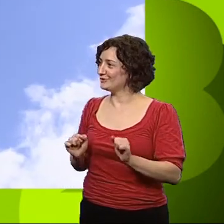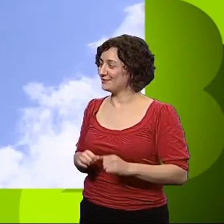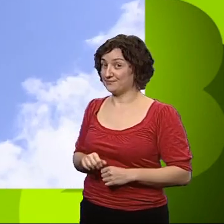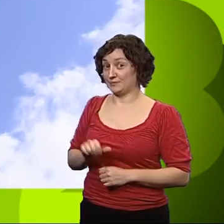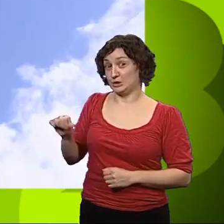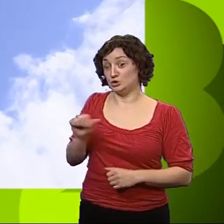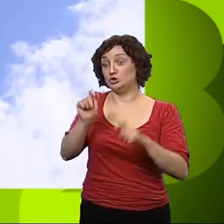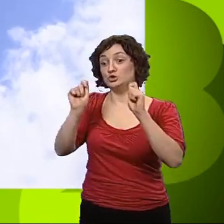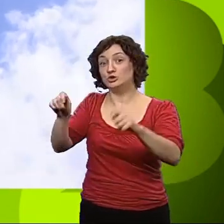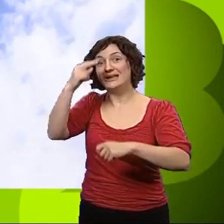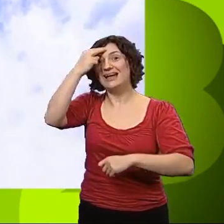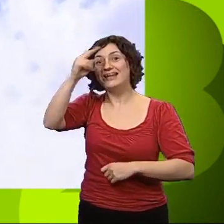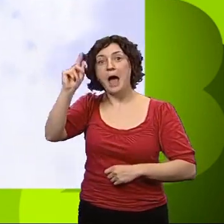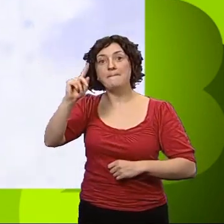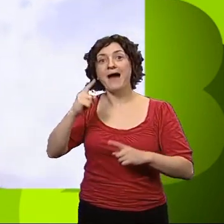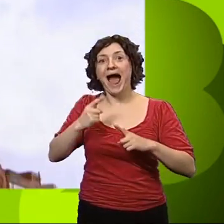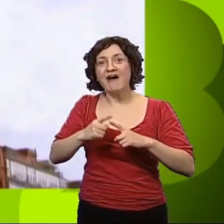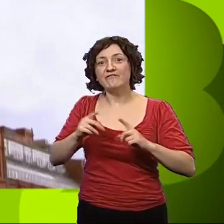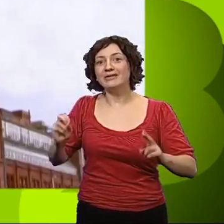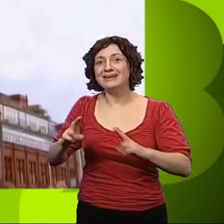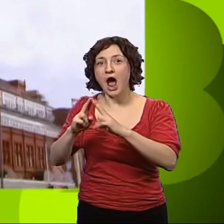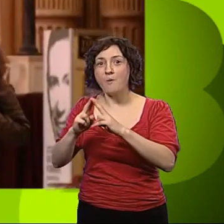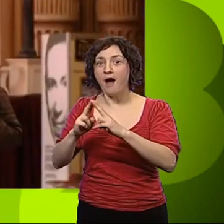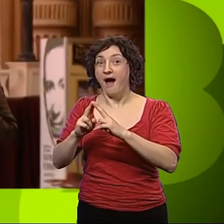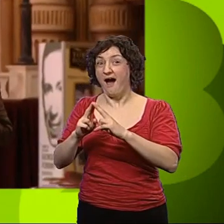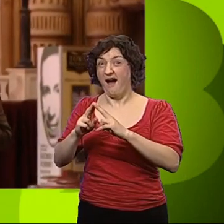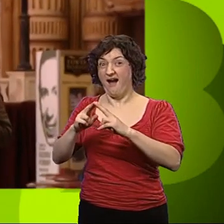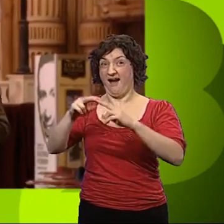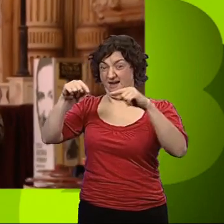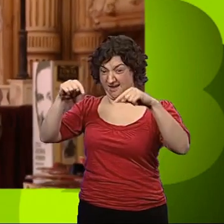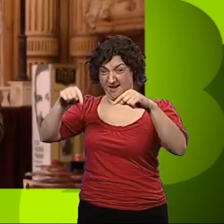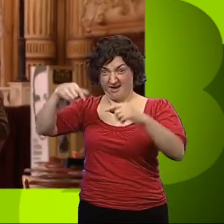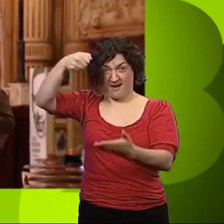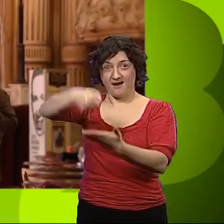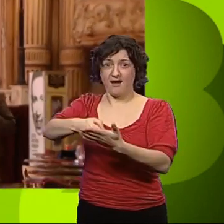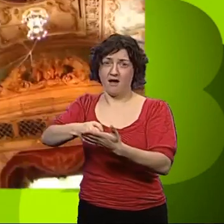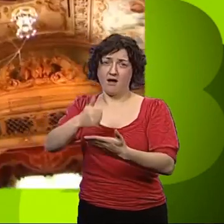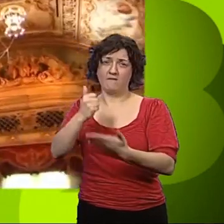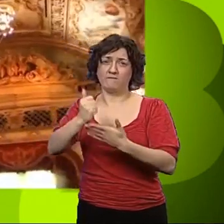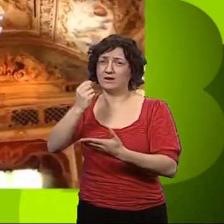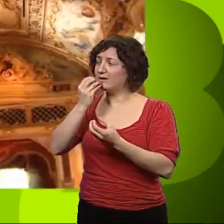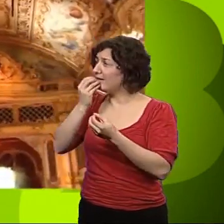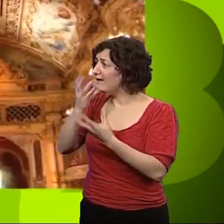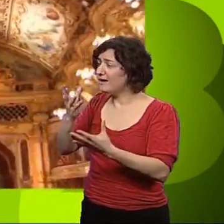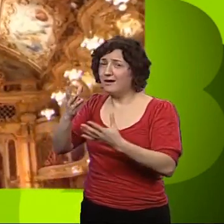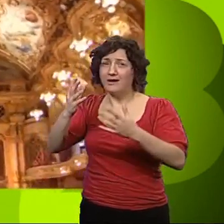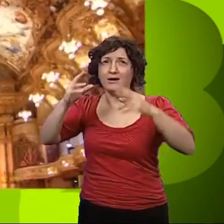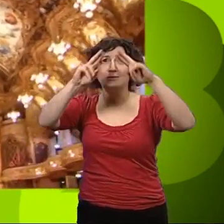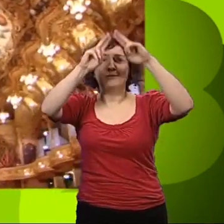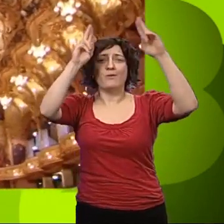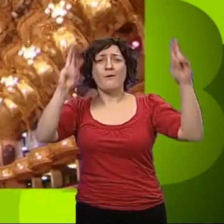It was originally going to be called the Blackpool Eiffel Tower. With a gorgeous ballroom at its base, the 110-year-old structure